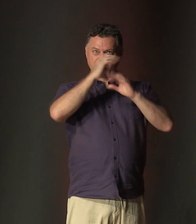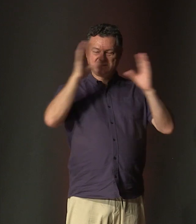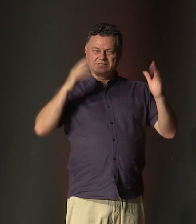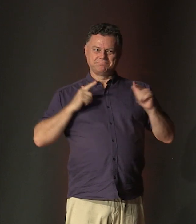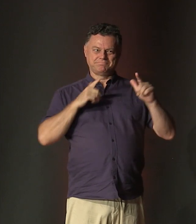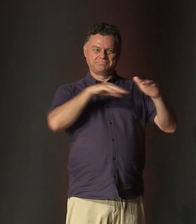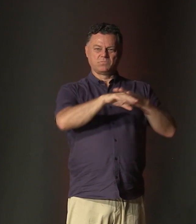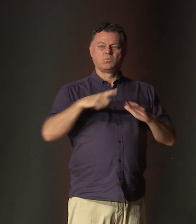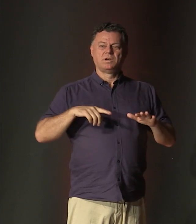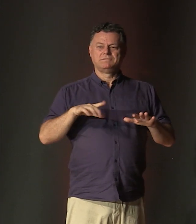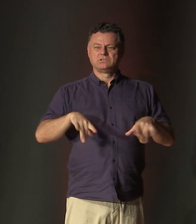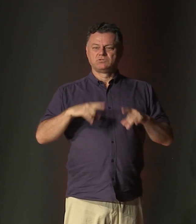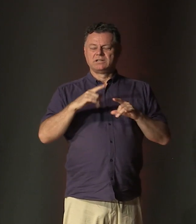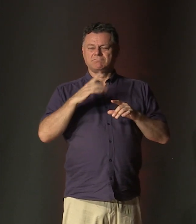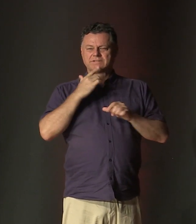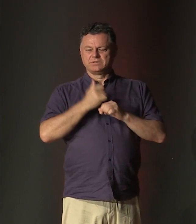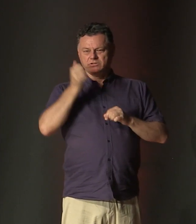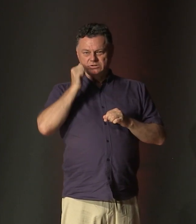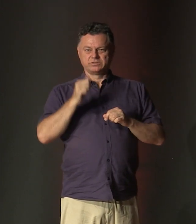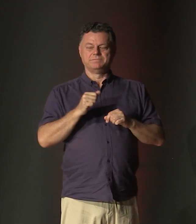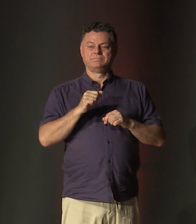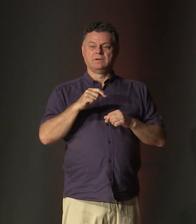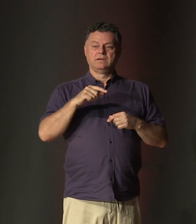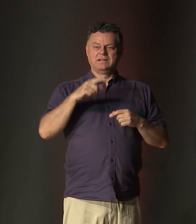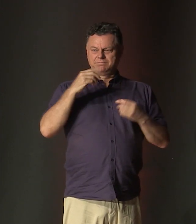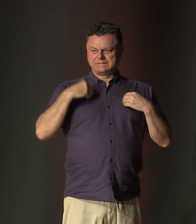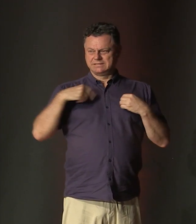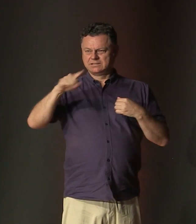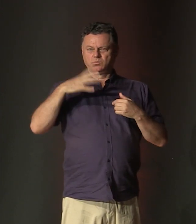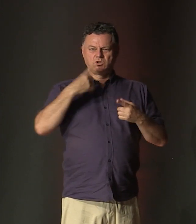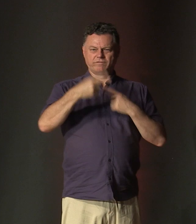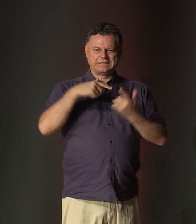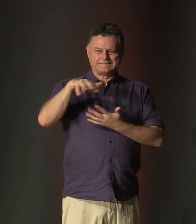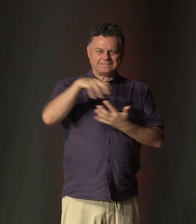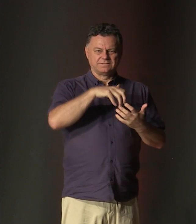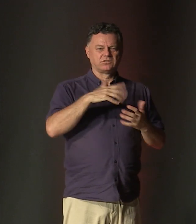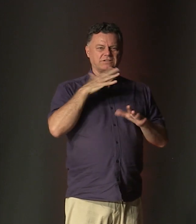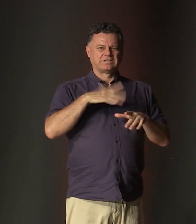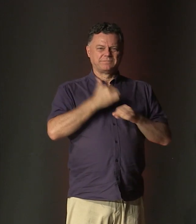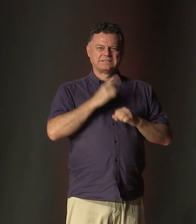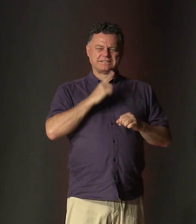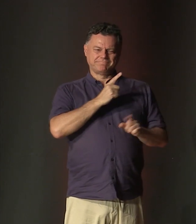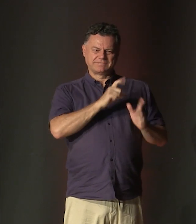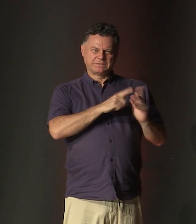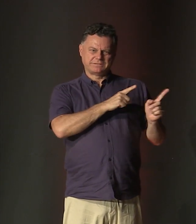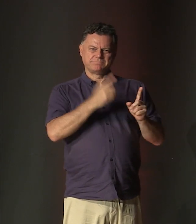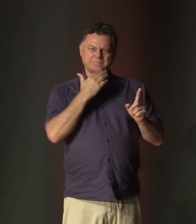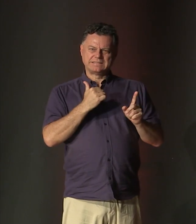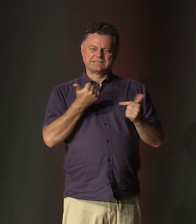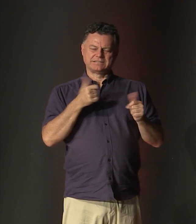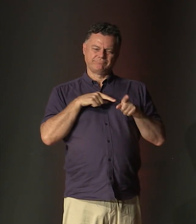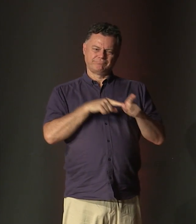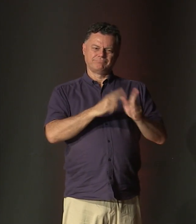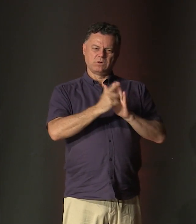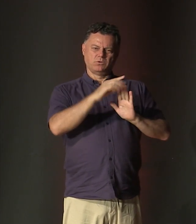position that companies out there are going to collect your personal information, and it tries to make them act responsibly when